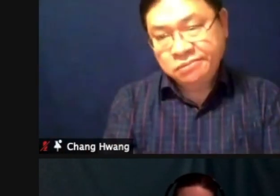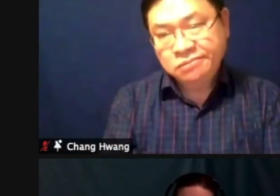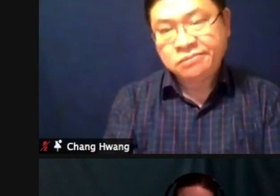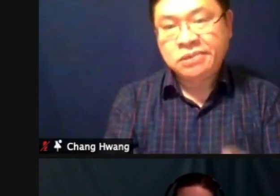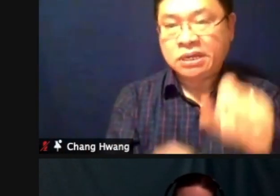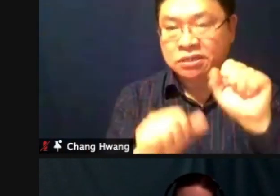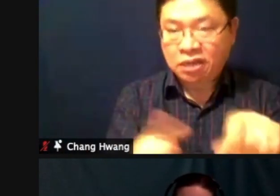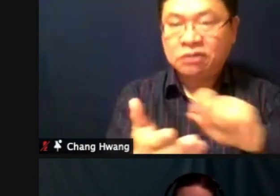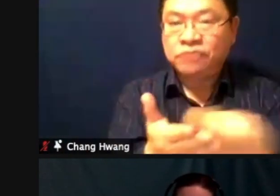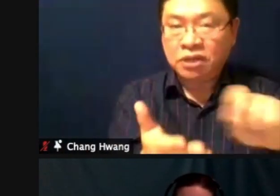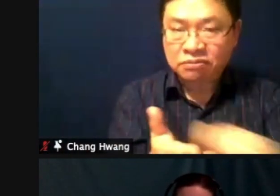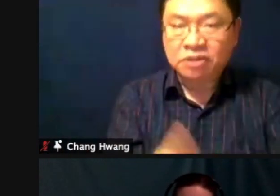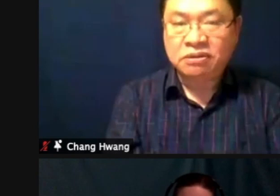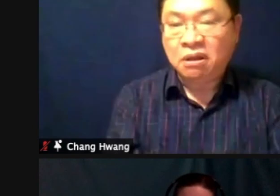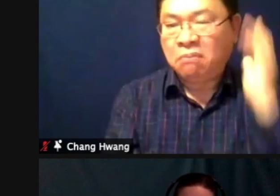Like correct, right.